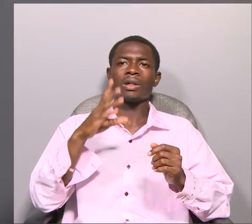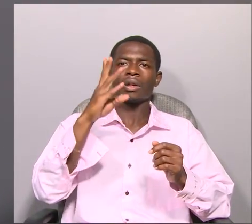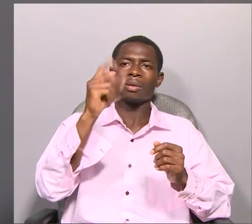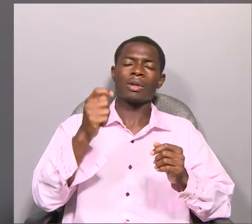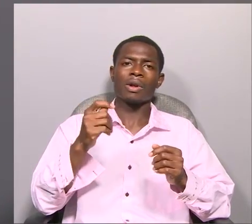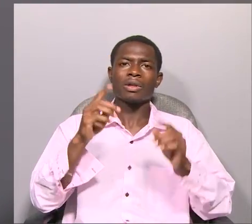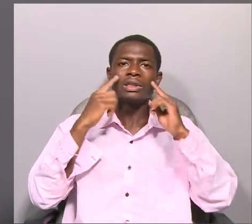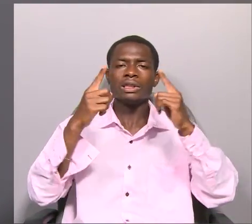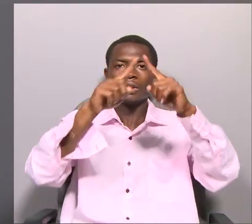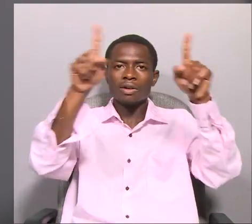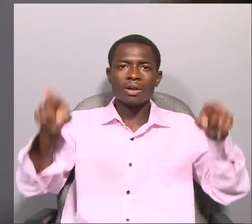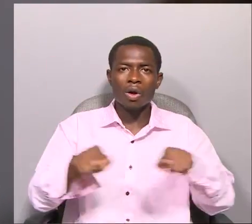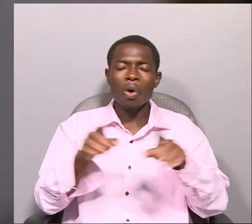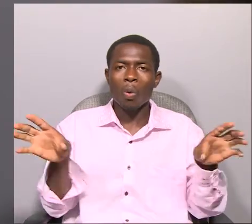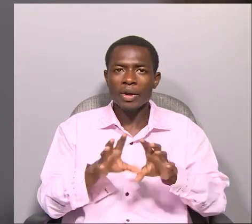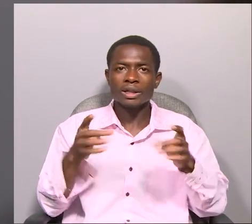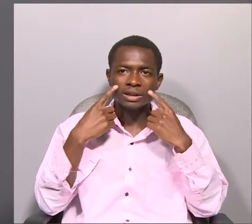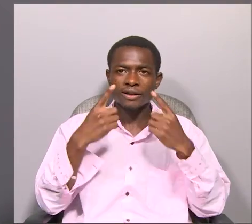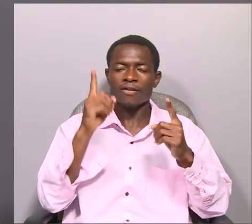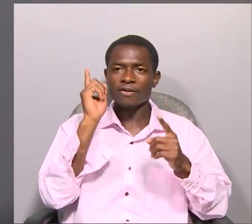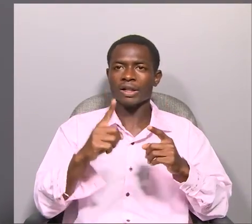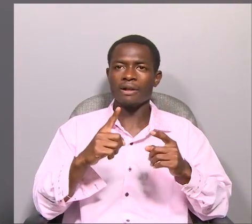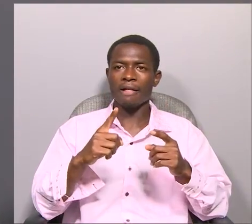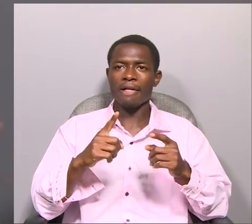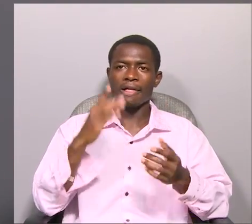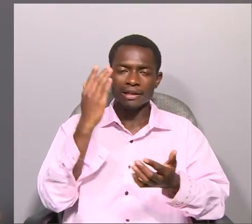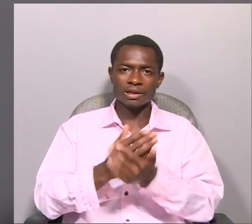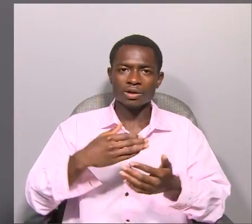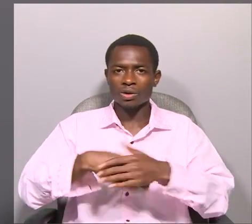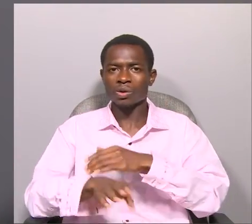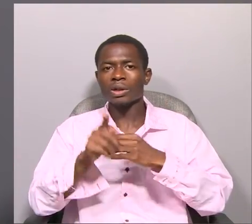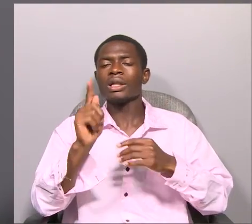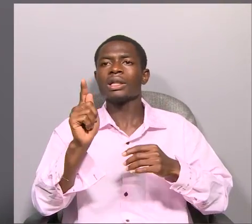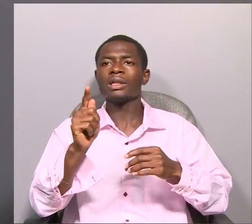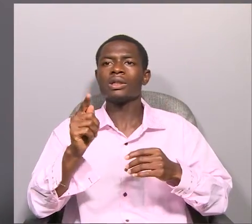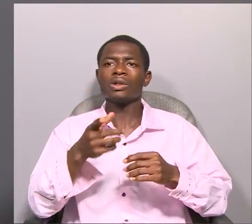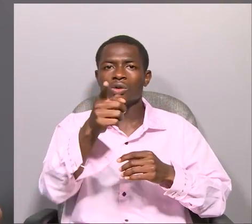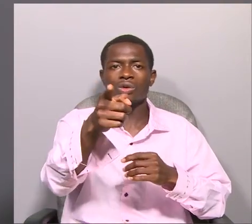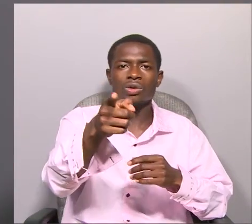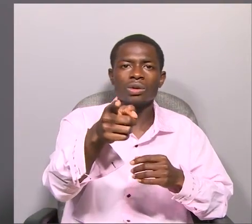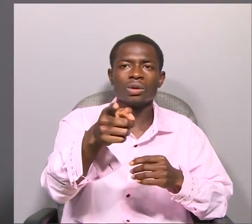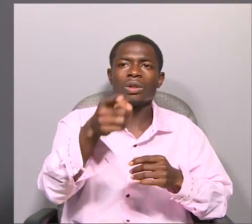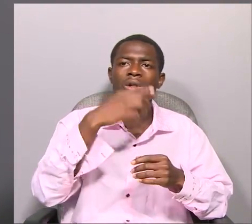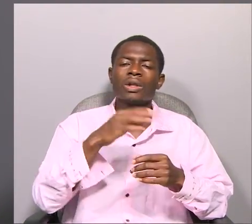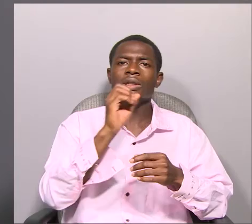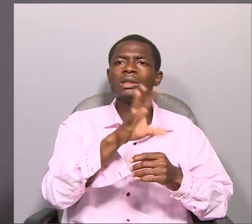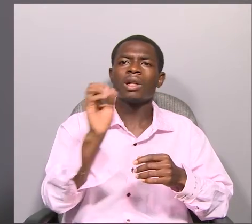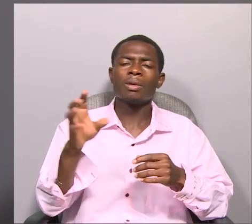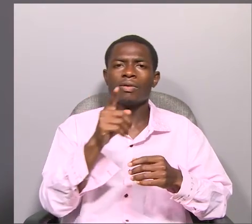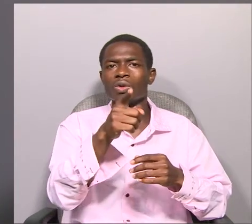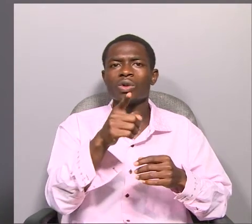framework first. And we'll go to them and say, and like I'm saying to you, I can see some of you nodding your